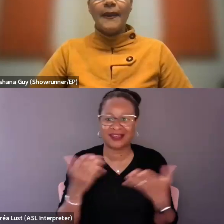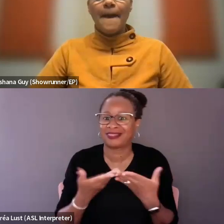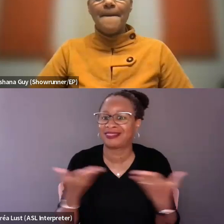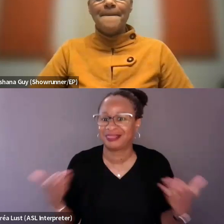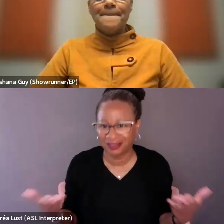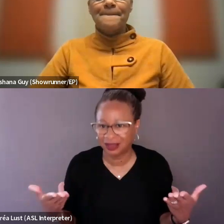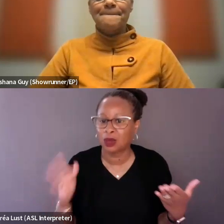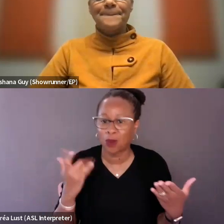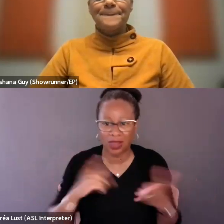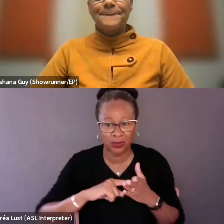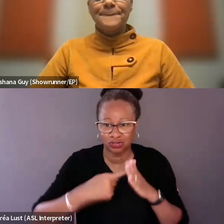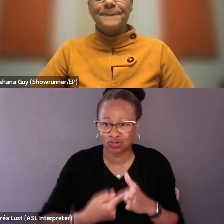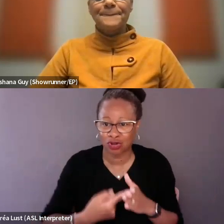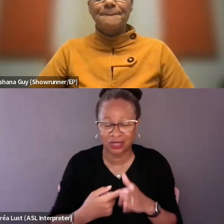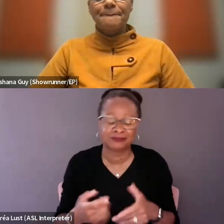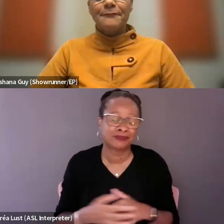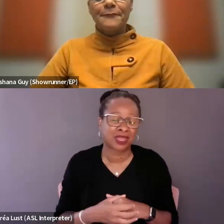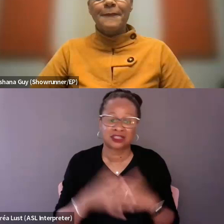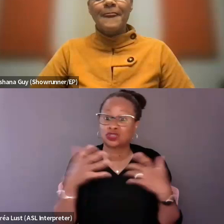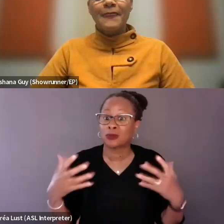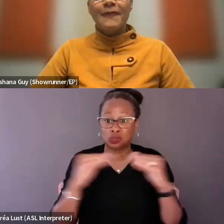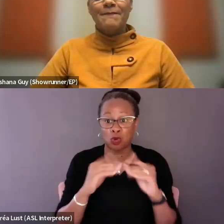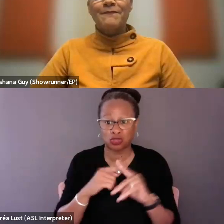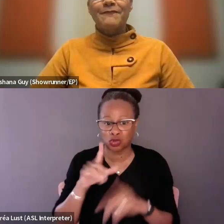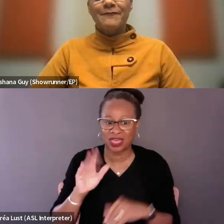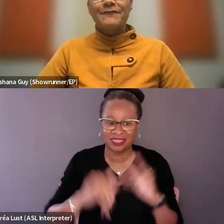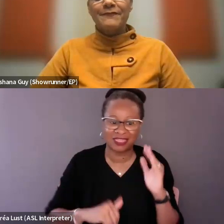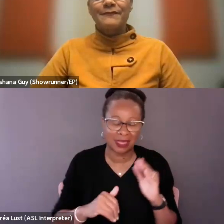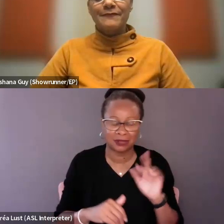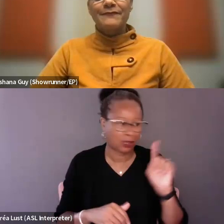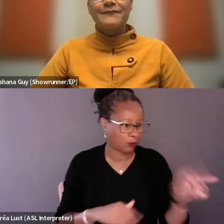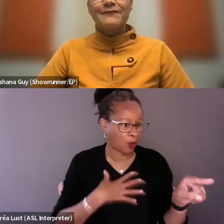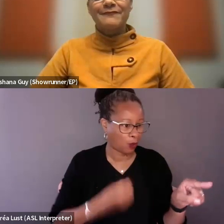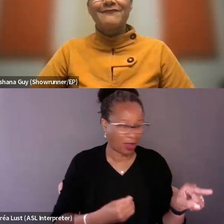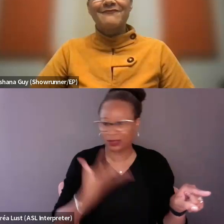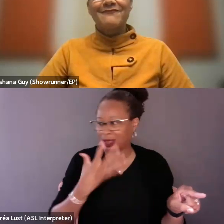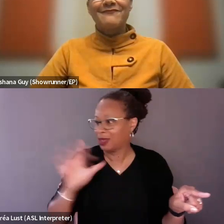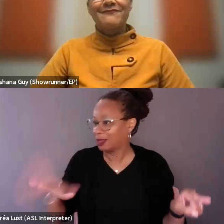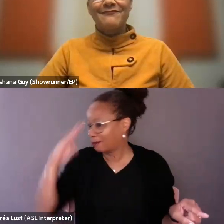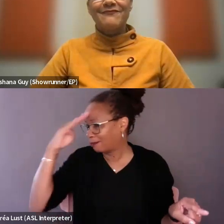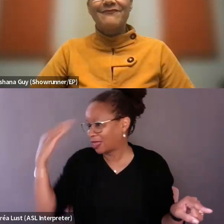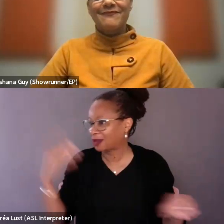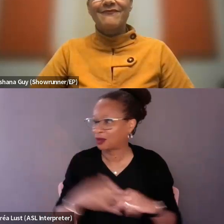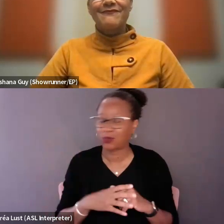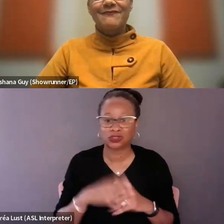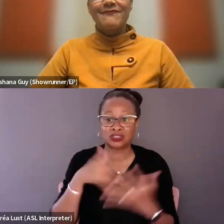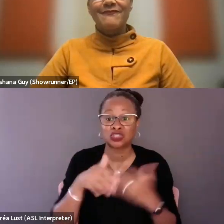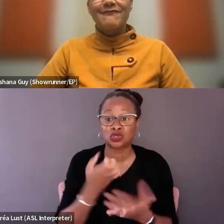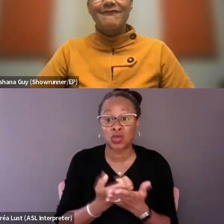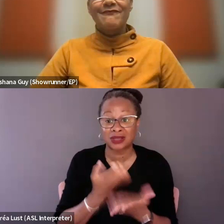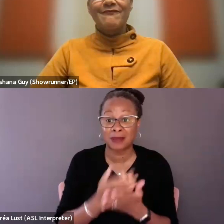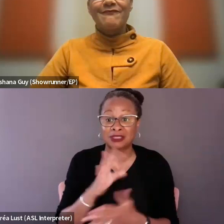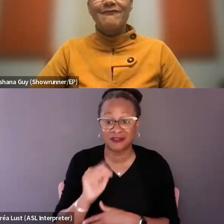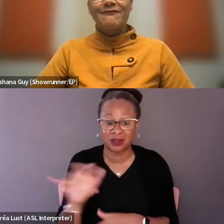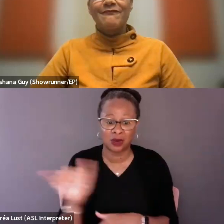even initiated as it was. There was so much more to it than just designating people as white and black. There was the socioeconomics of it. You know, Nicole,